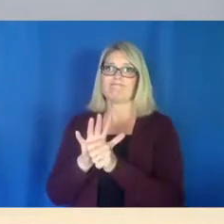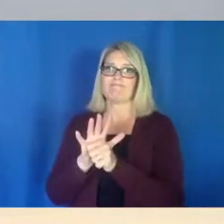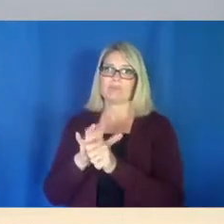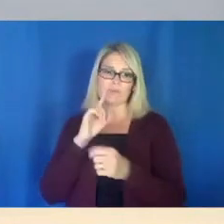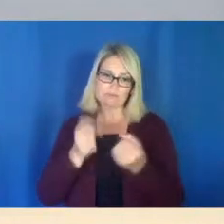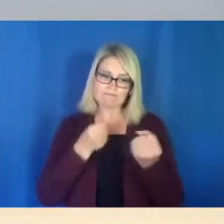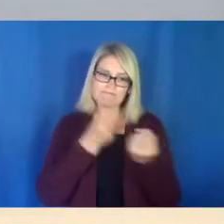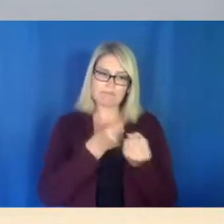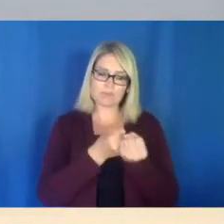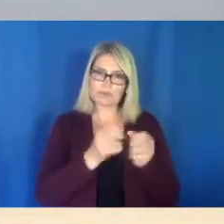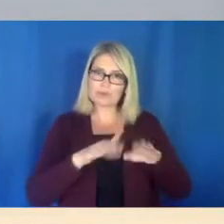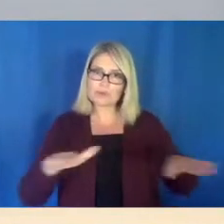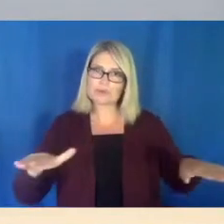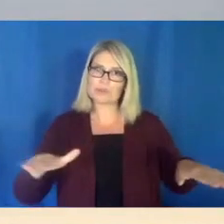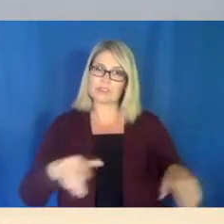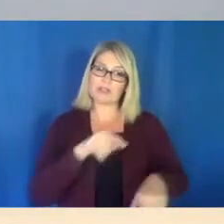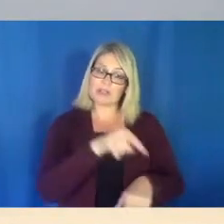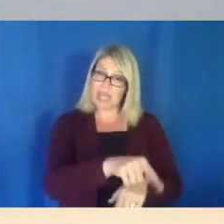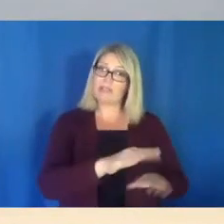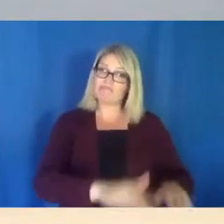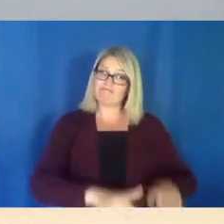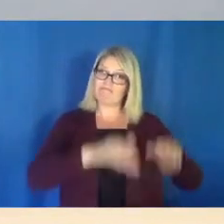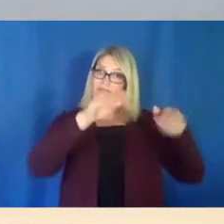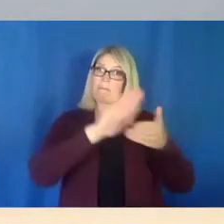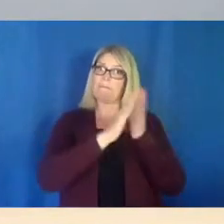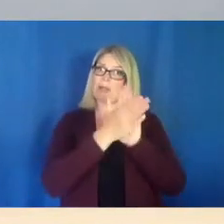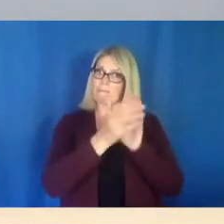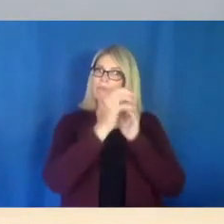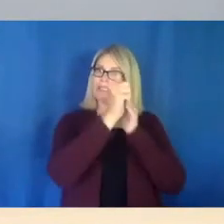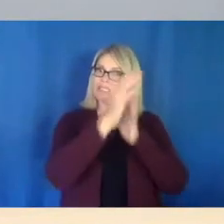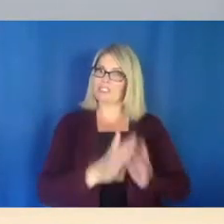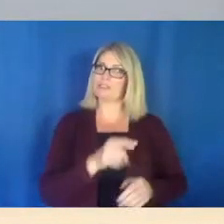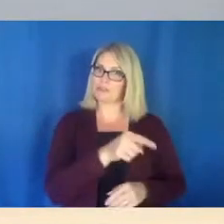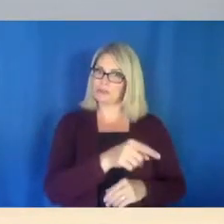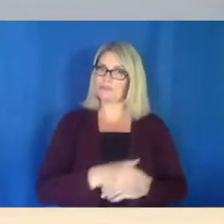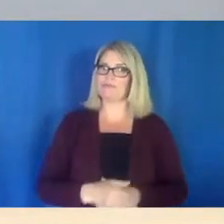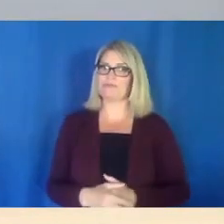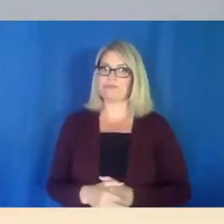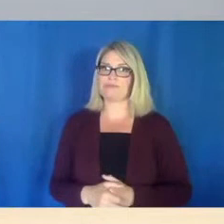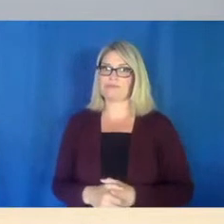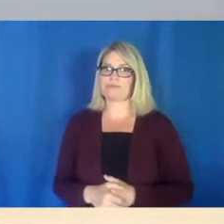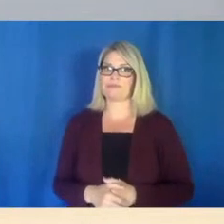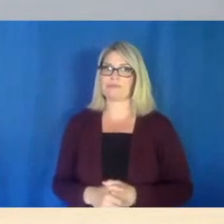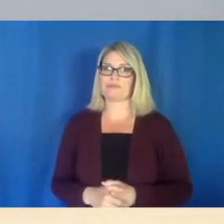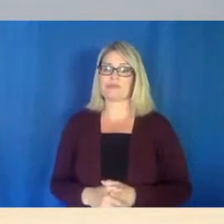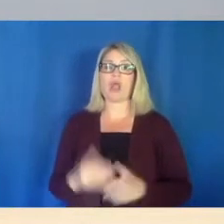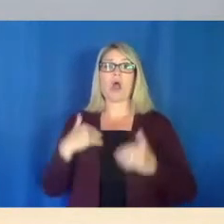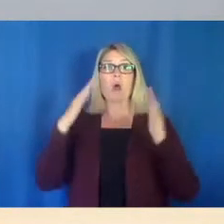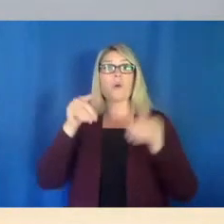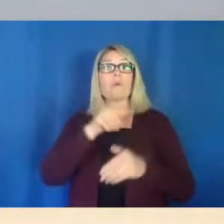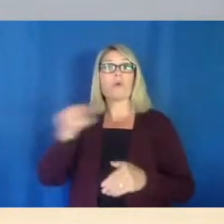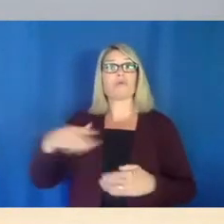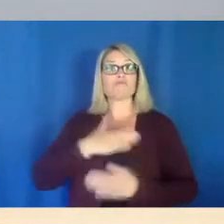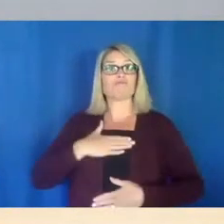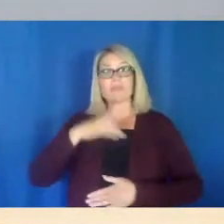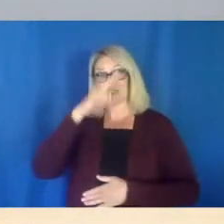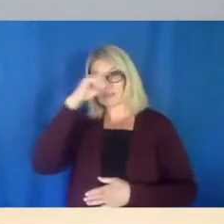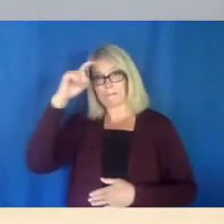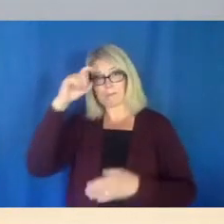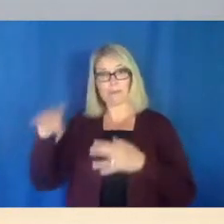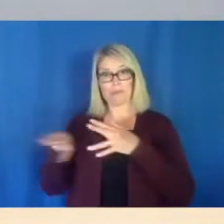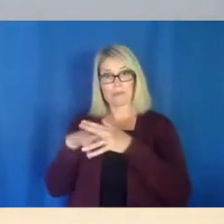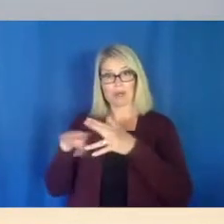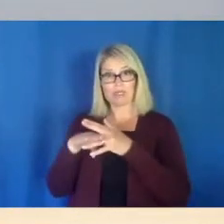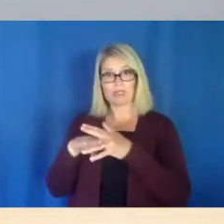the future leaders in our province. I hope you have a wonderful summer break and can find time to rejuvenate